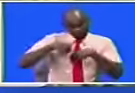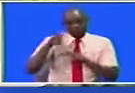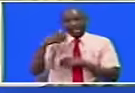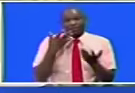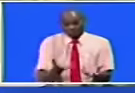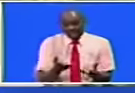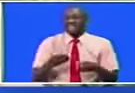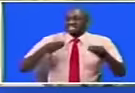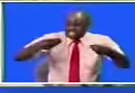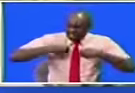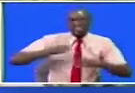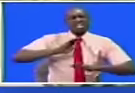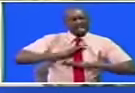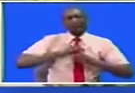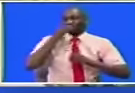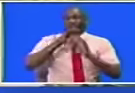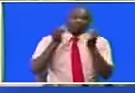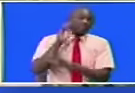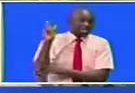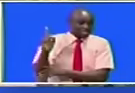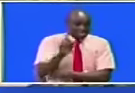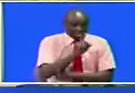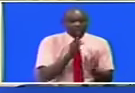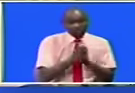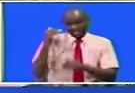now providing enough food for their families and the